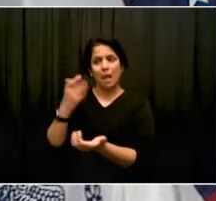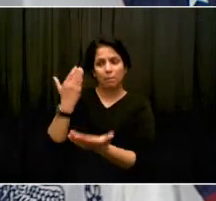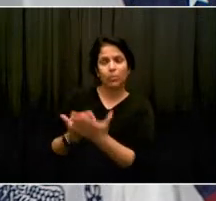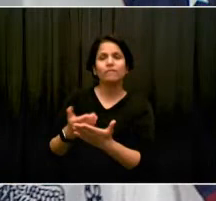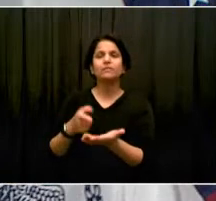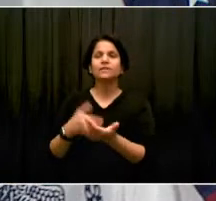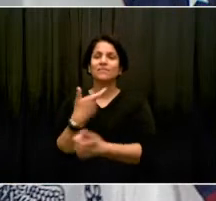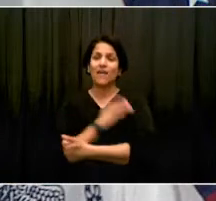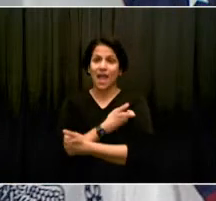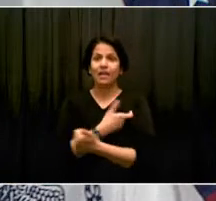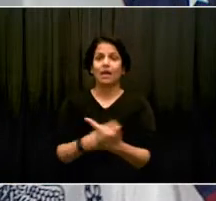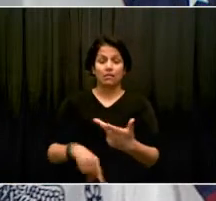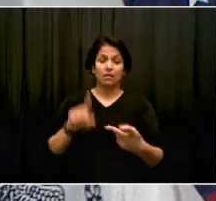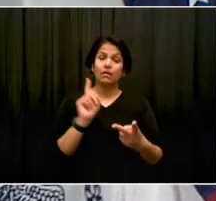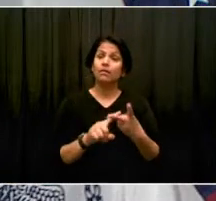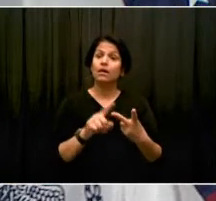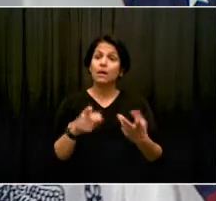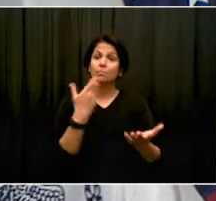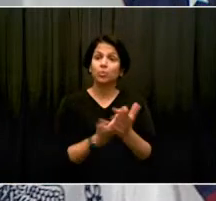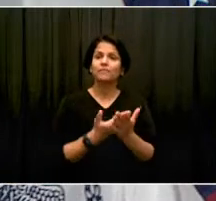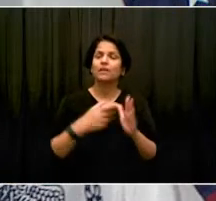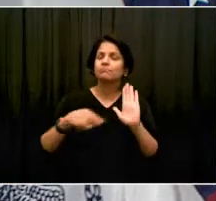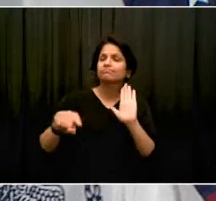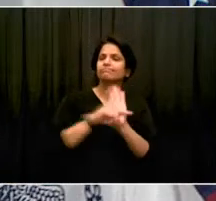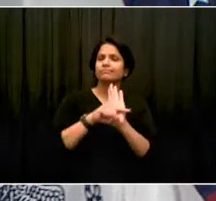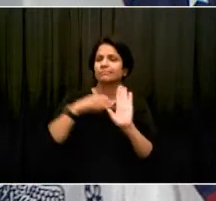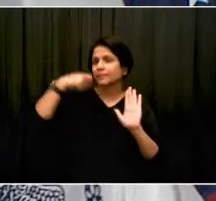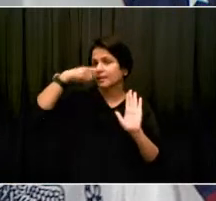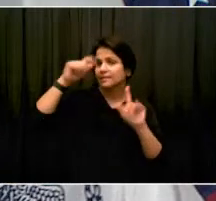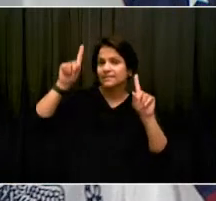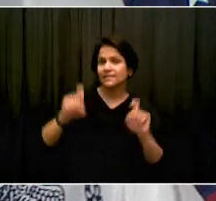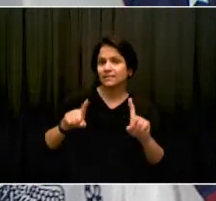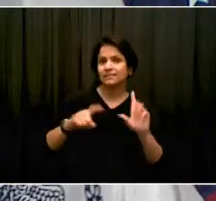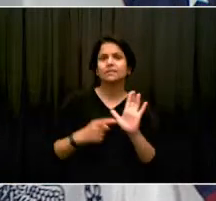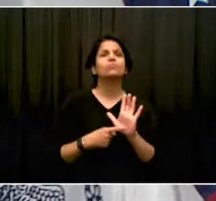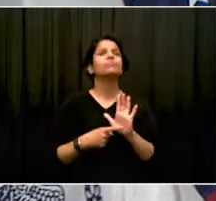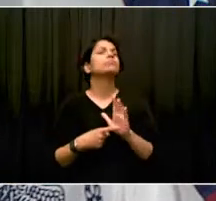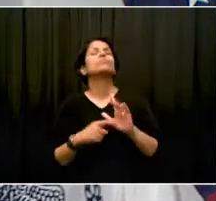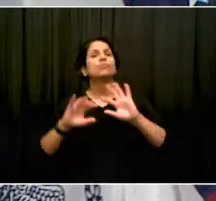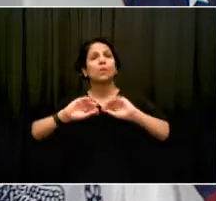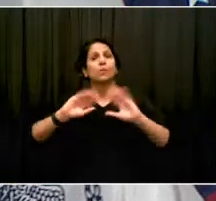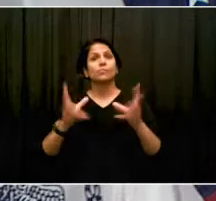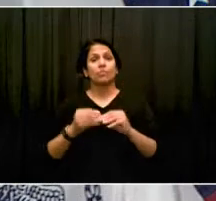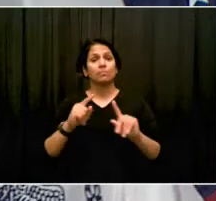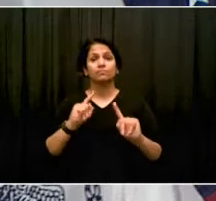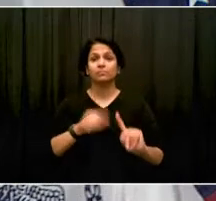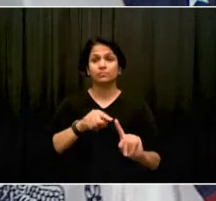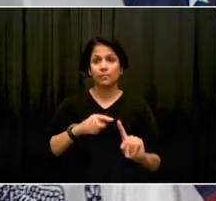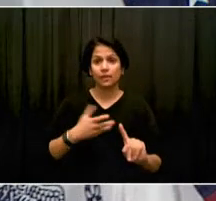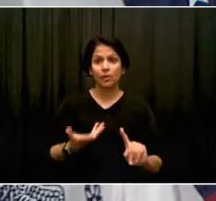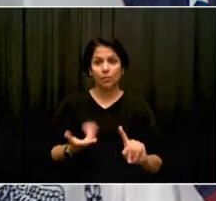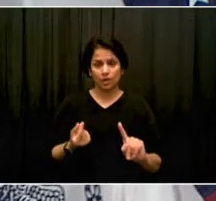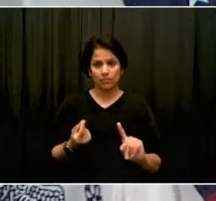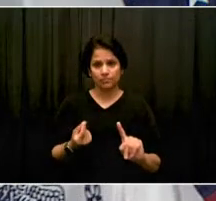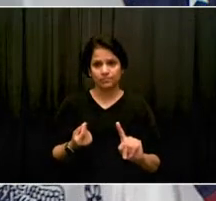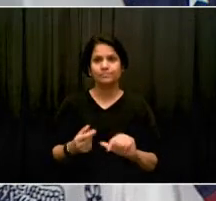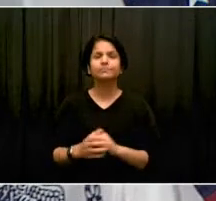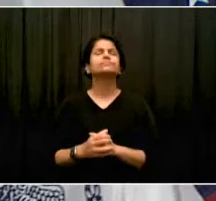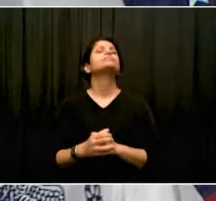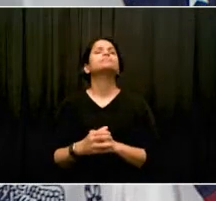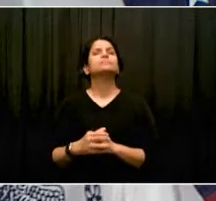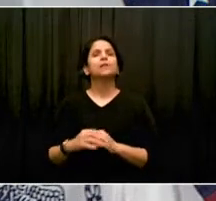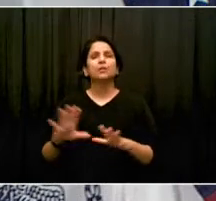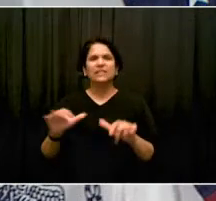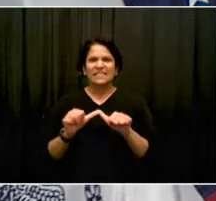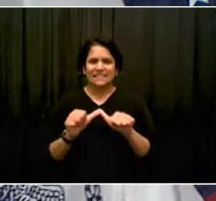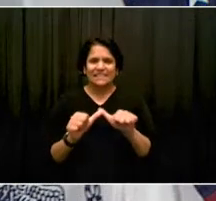here is to build up a situation over the next 2 months where we're coming into the reopening as strongly as possible, as